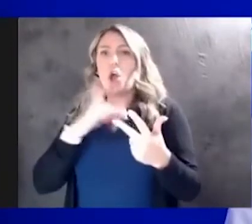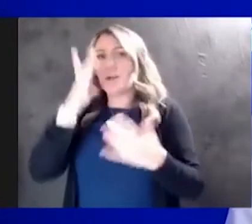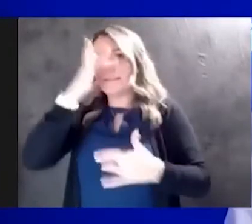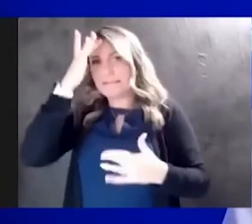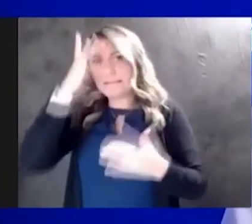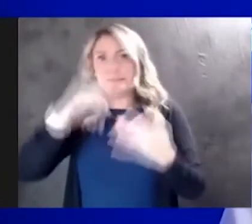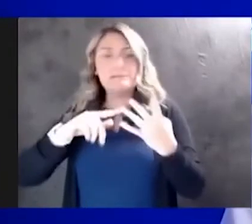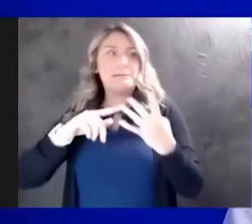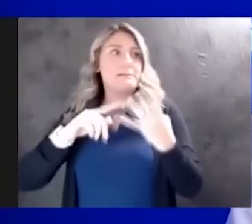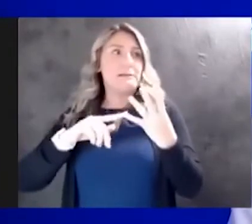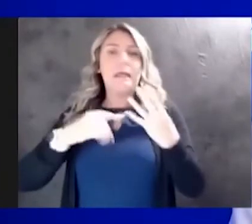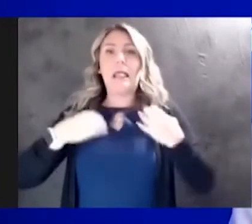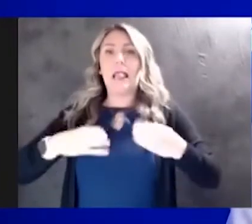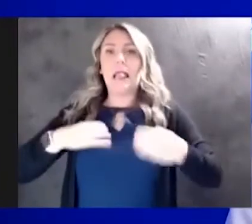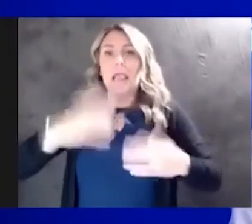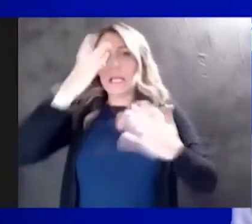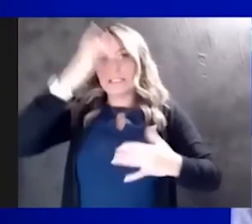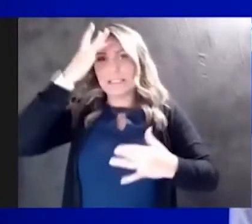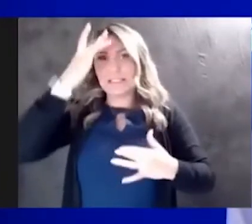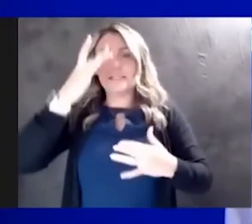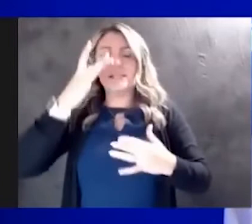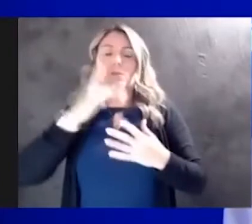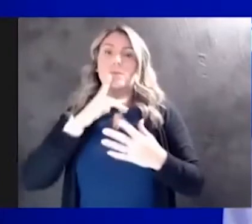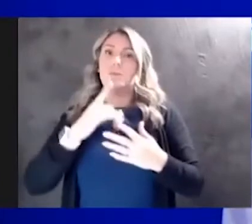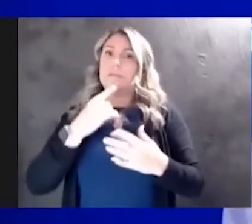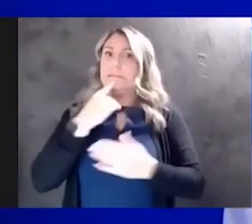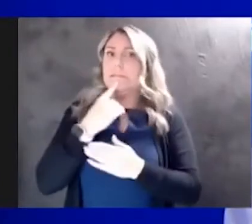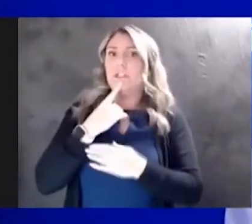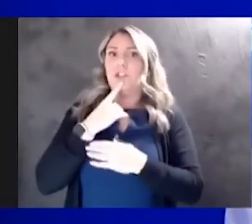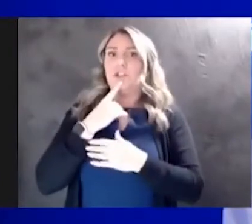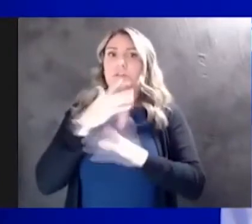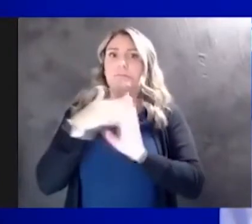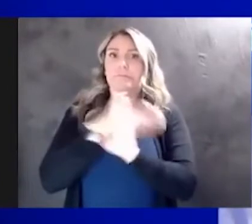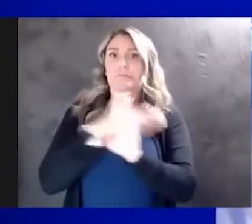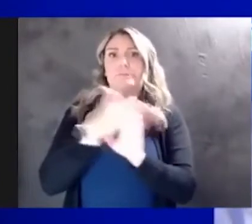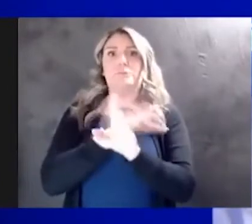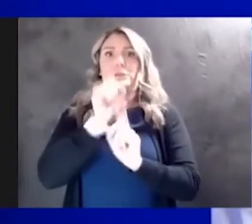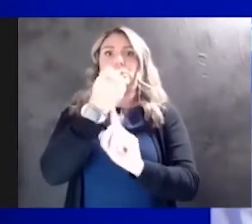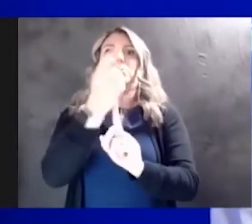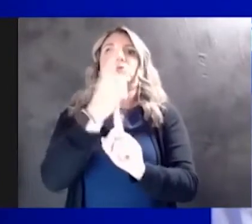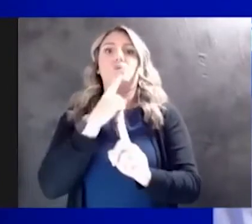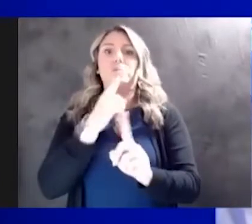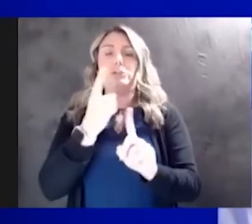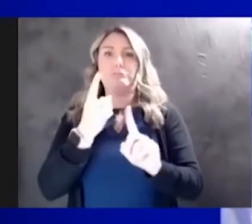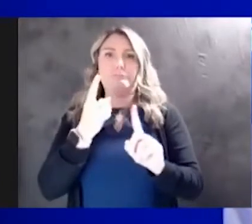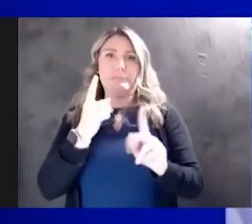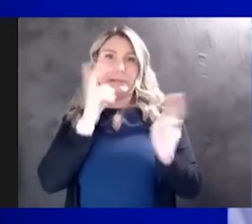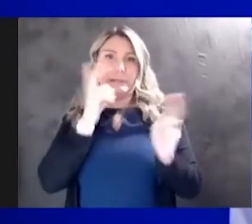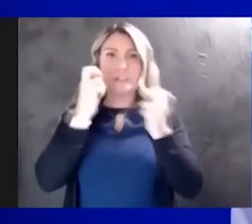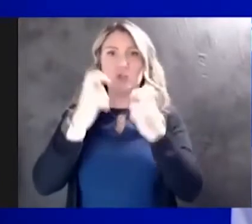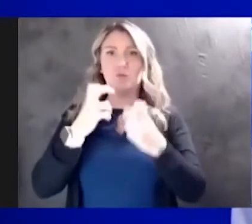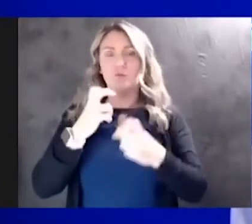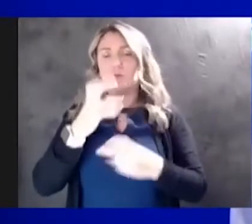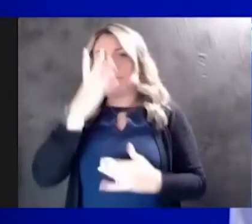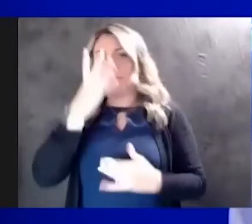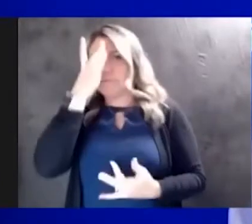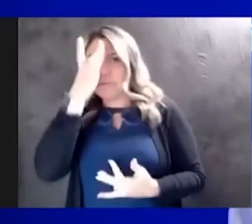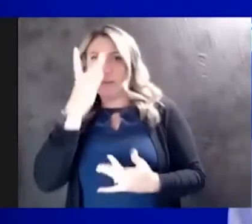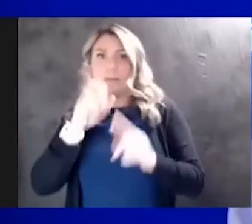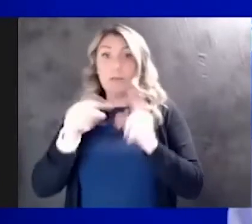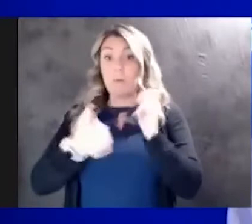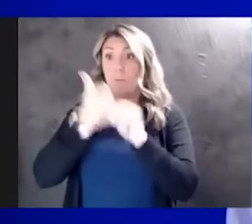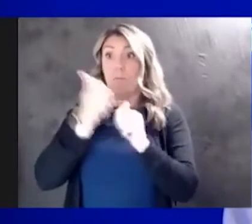were significant comorbidities associated with those patients. But again, the vast majority of the patients that we have in the hospital